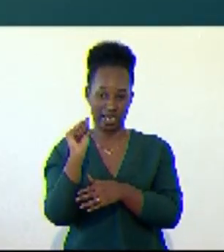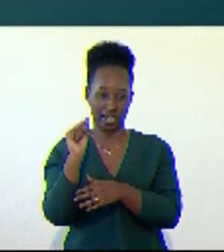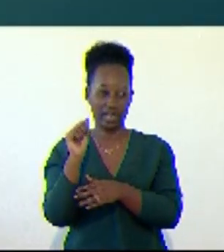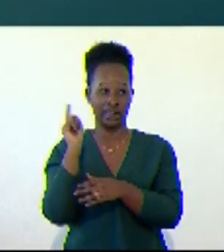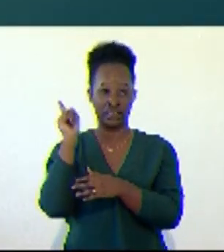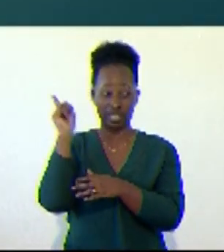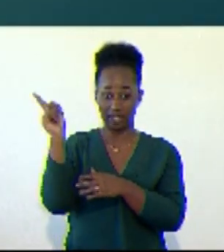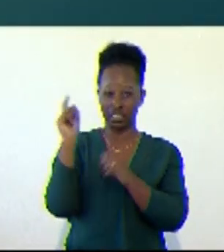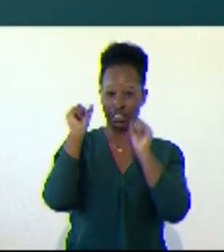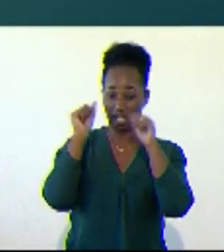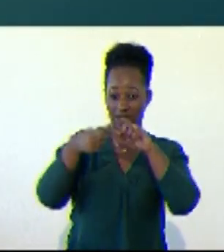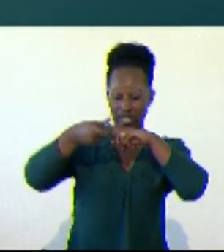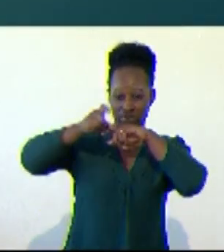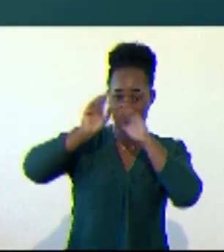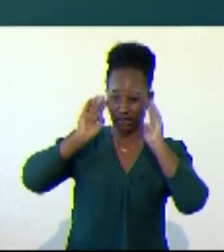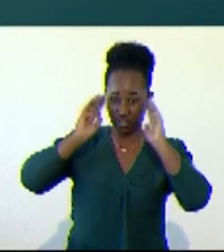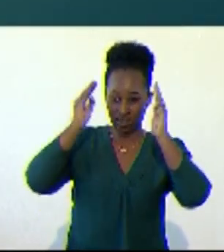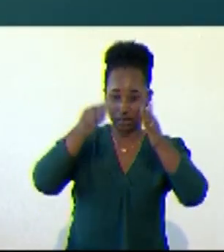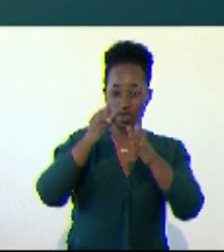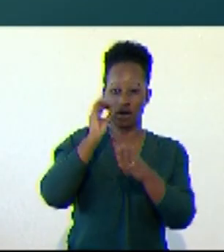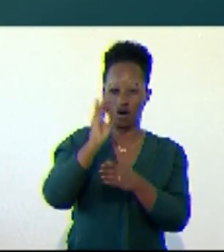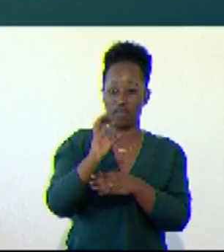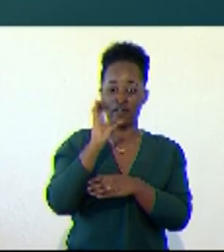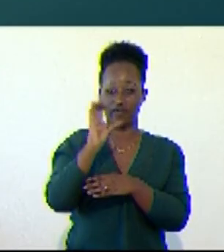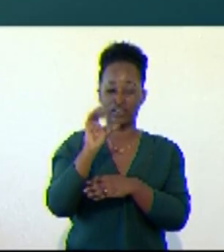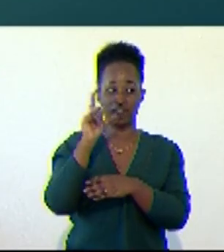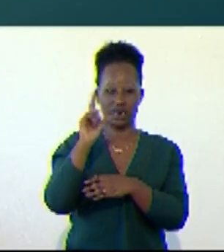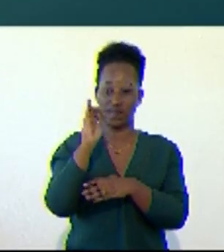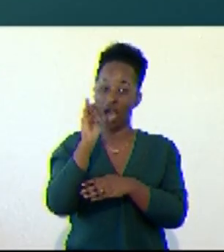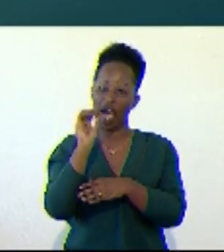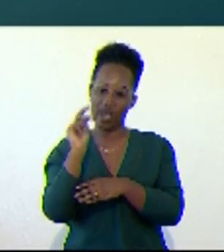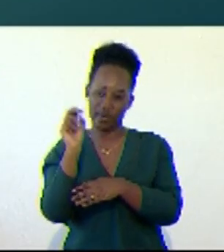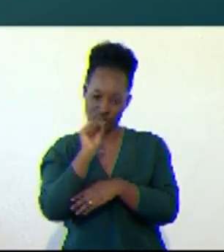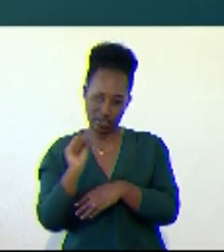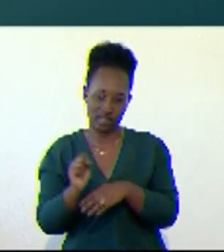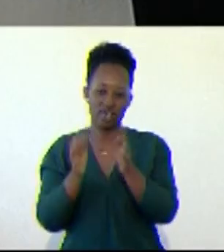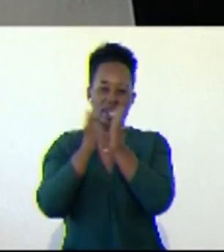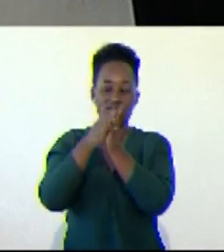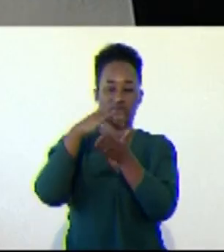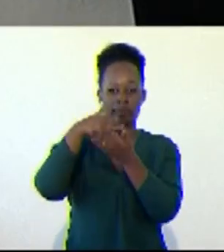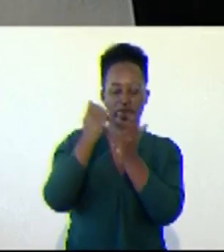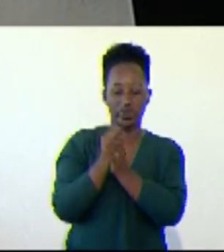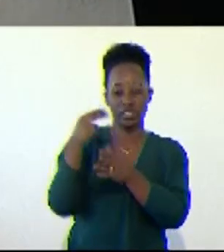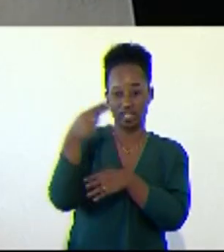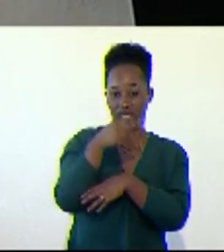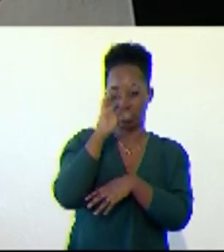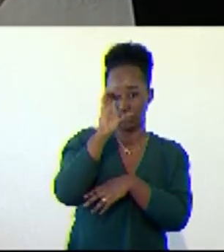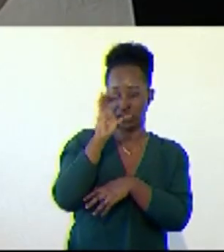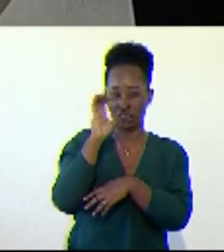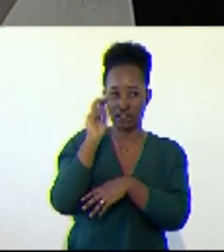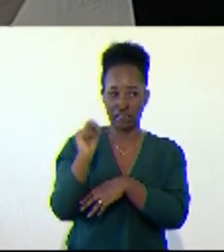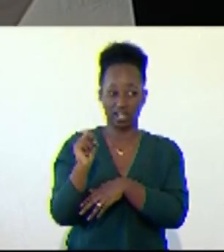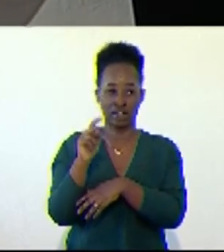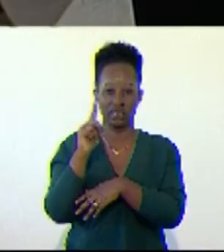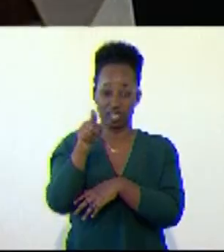ionic. It can also increase the concentration of cyanide ions. And because the HCN is